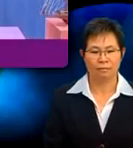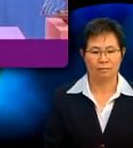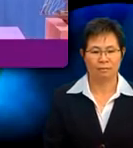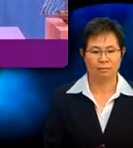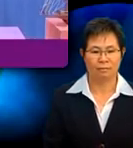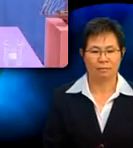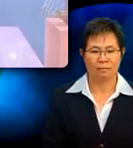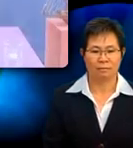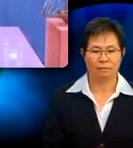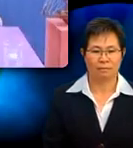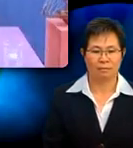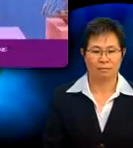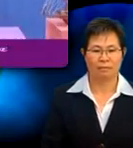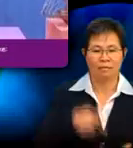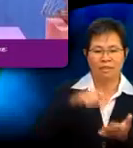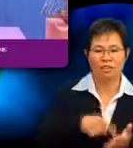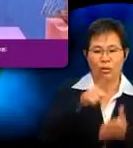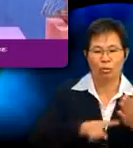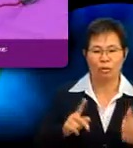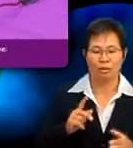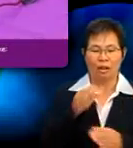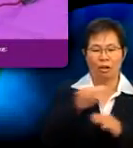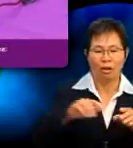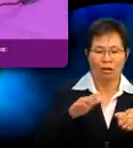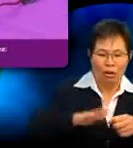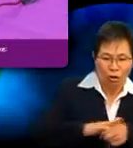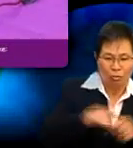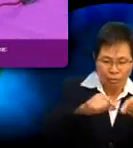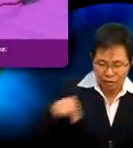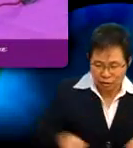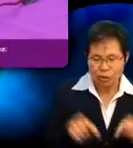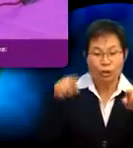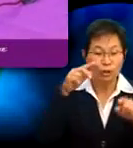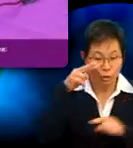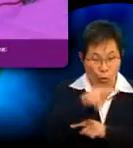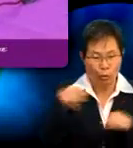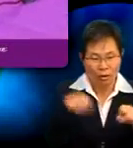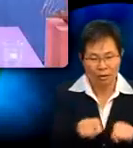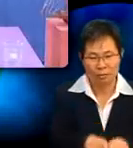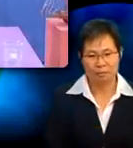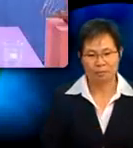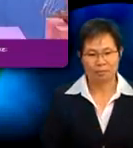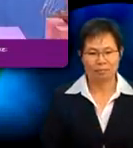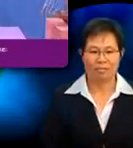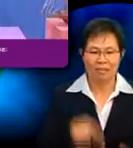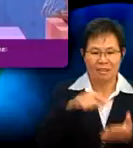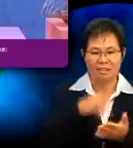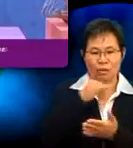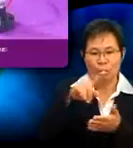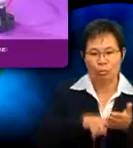Good! This is a complete circuit looks like